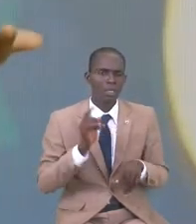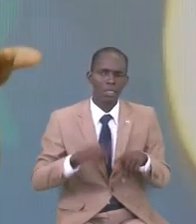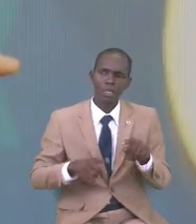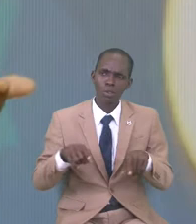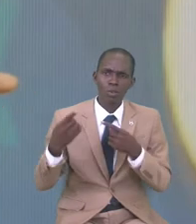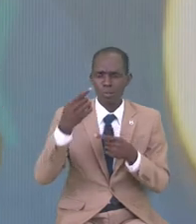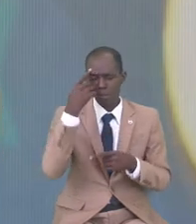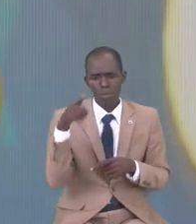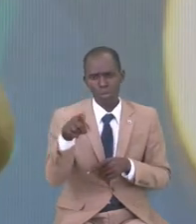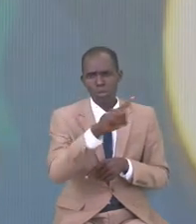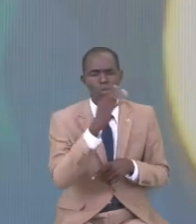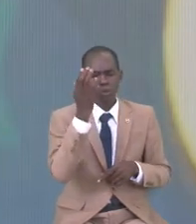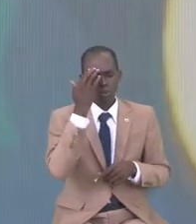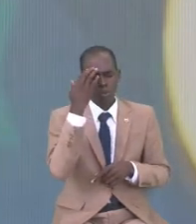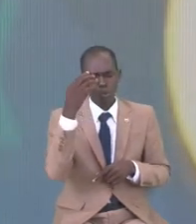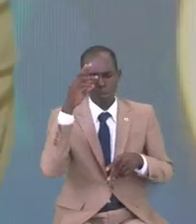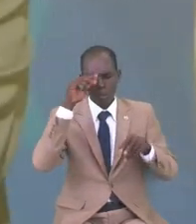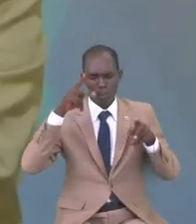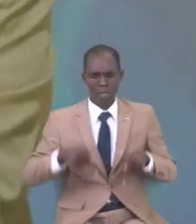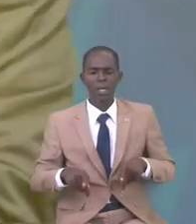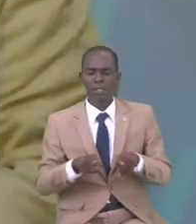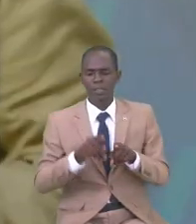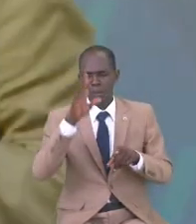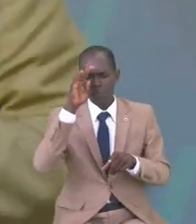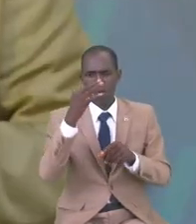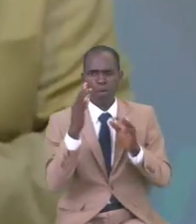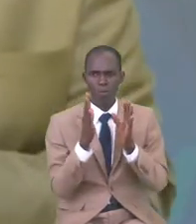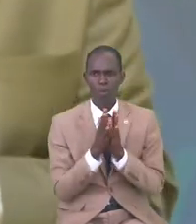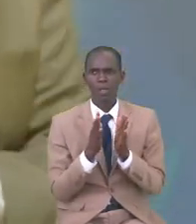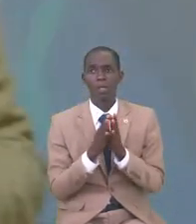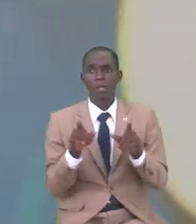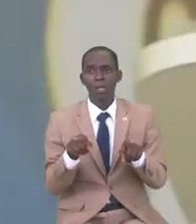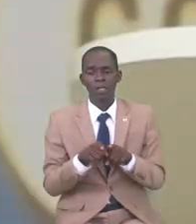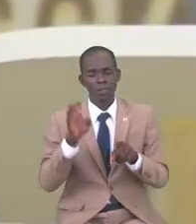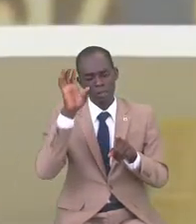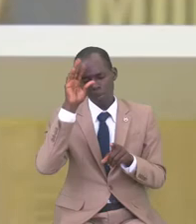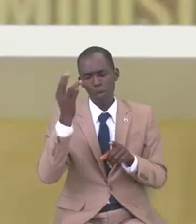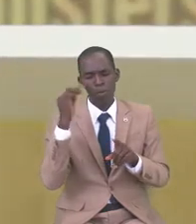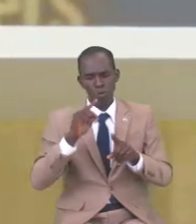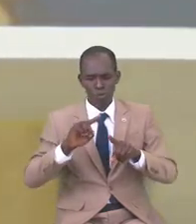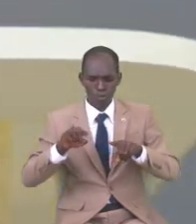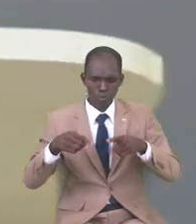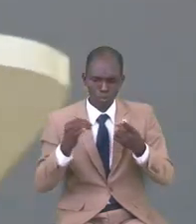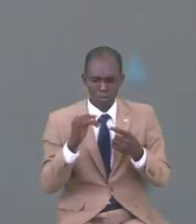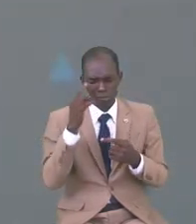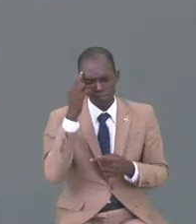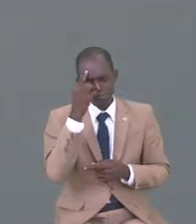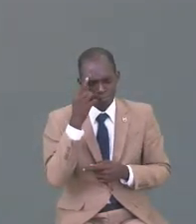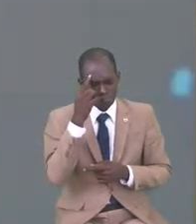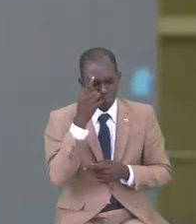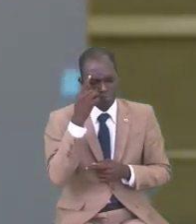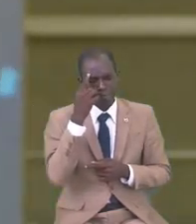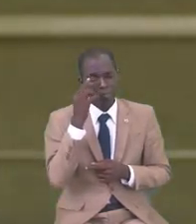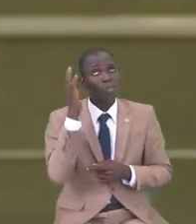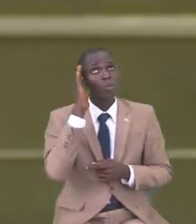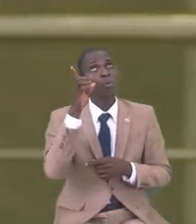they knew him to be a man of prayer. And so as he was going, he was thinking, well, God